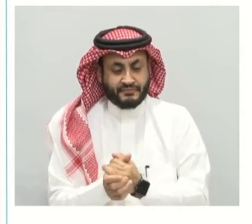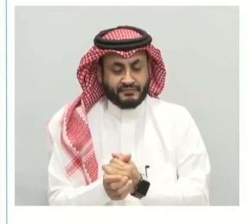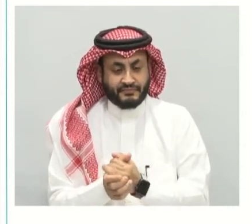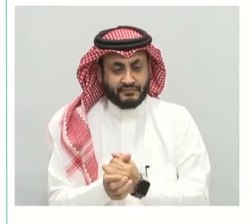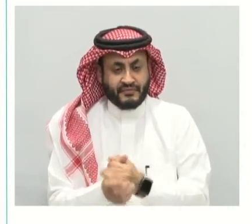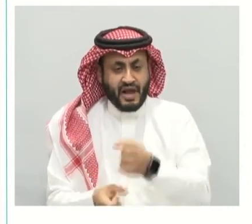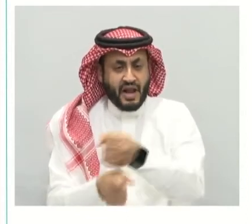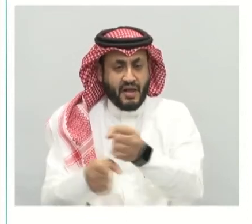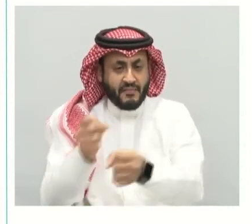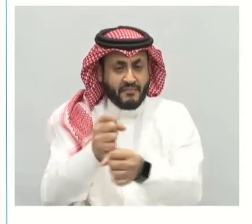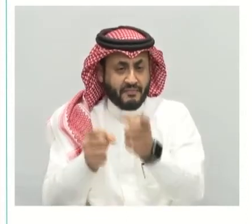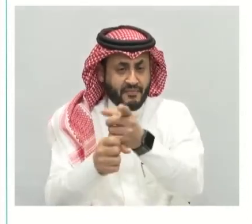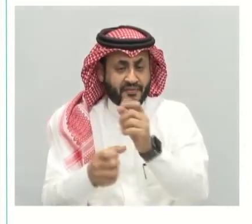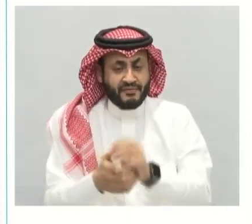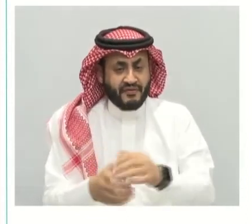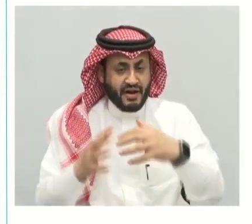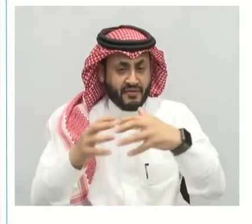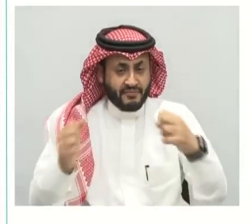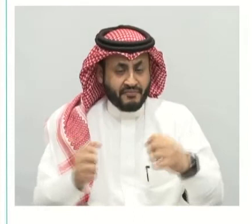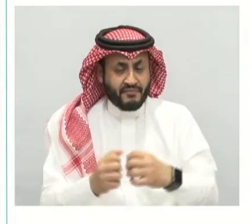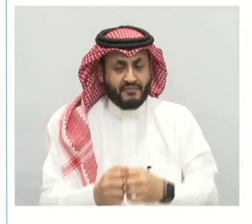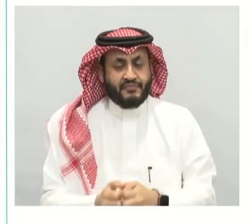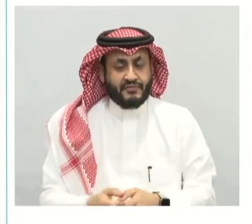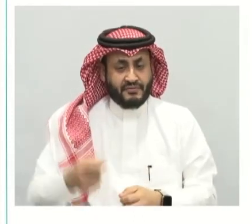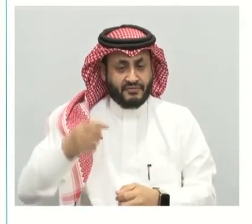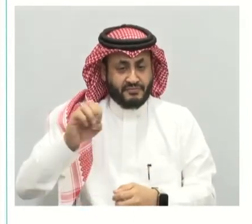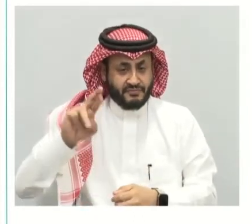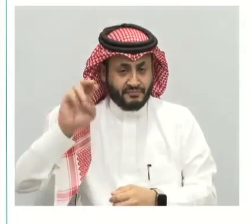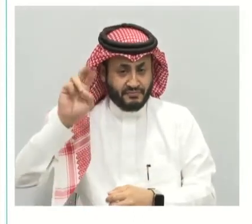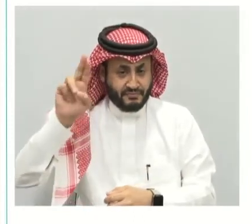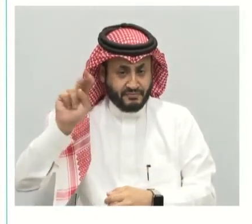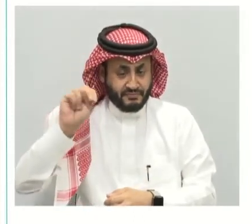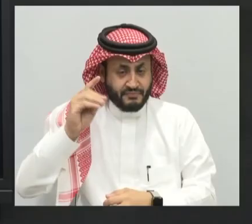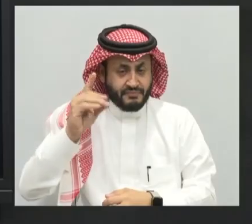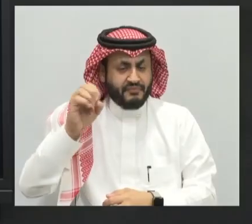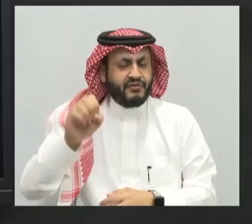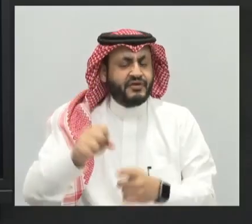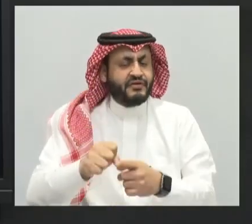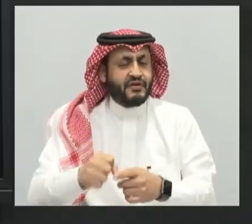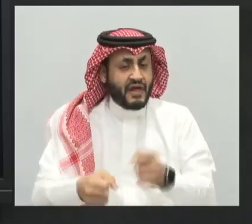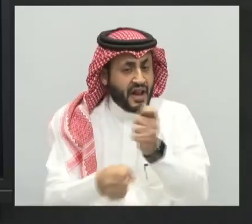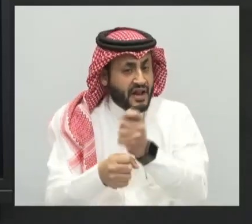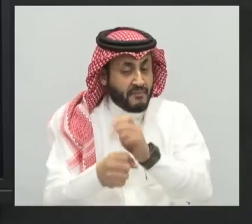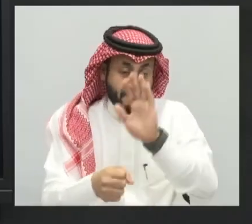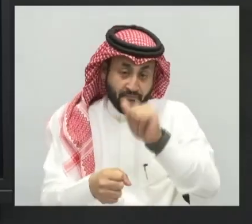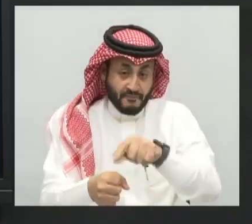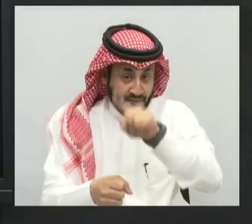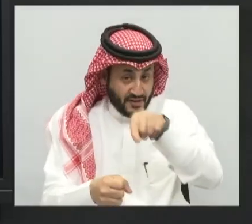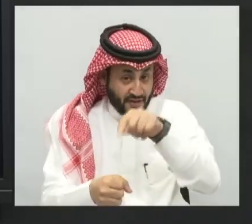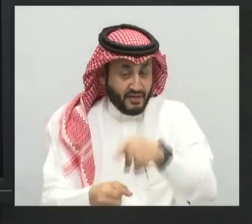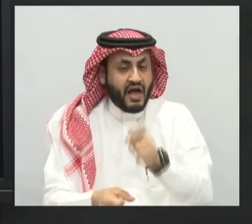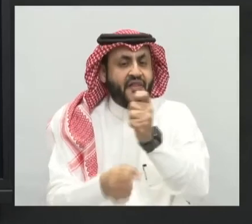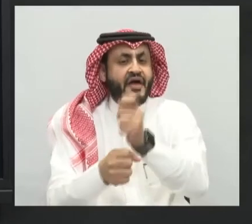meaning, and function. We have talked about gerunds, and we said gerunds, these are not verbs. These are nouns